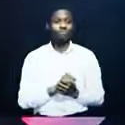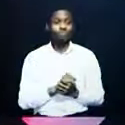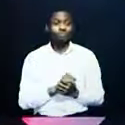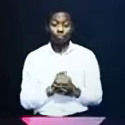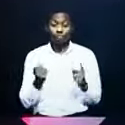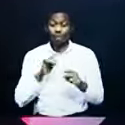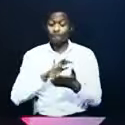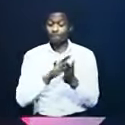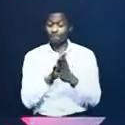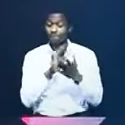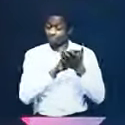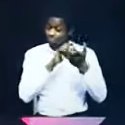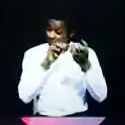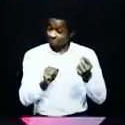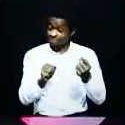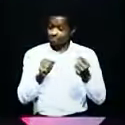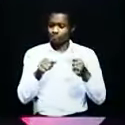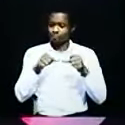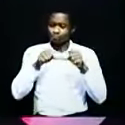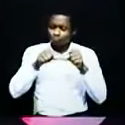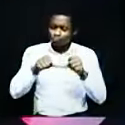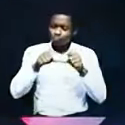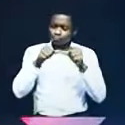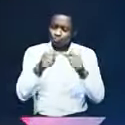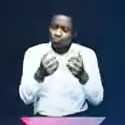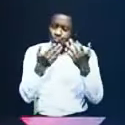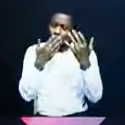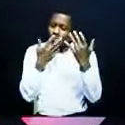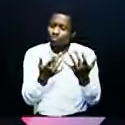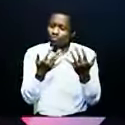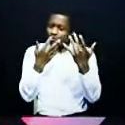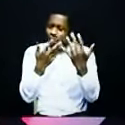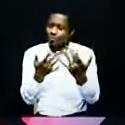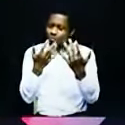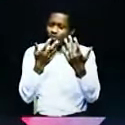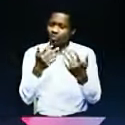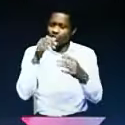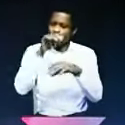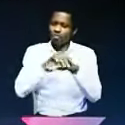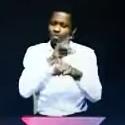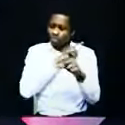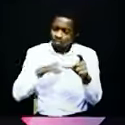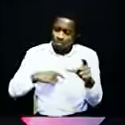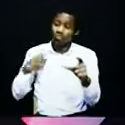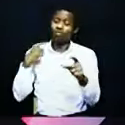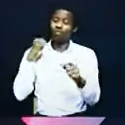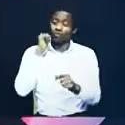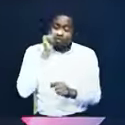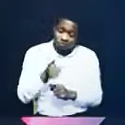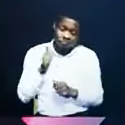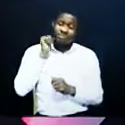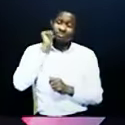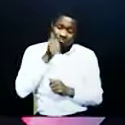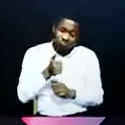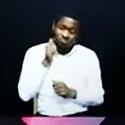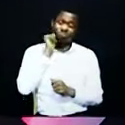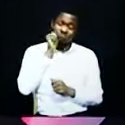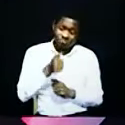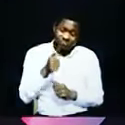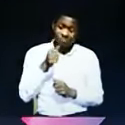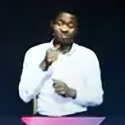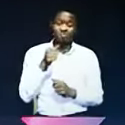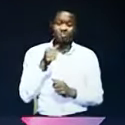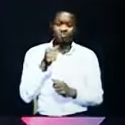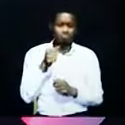believer and you keep waiting upon the Lord, You may be old like Simeon.